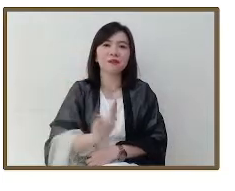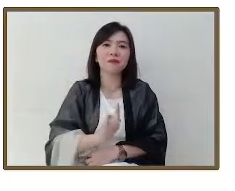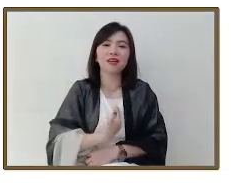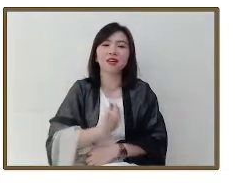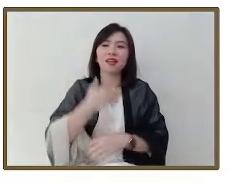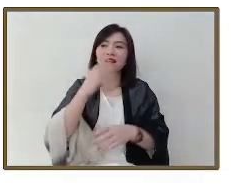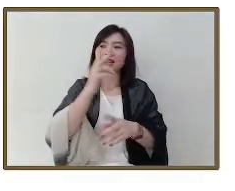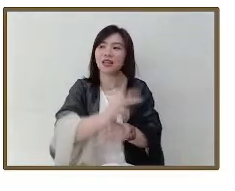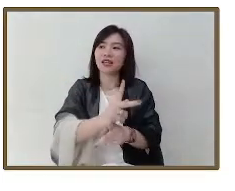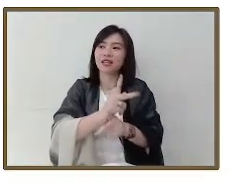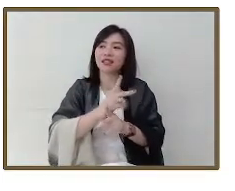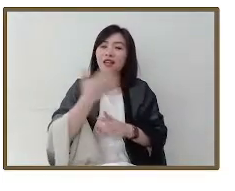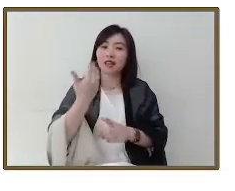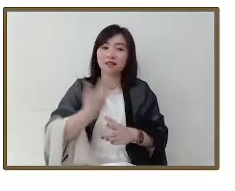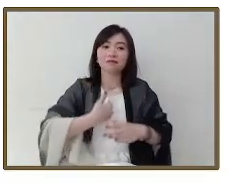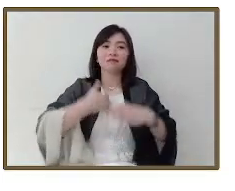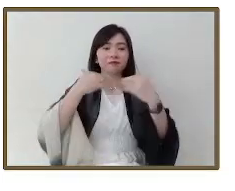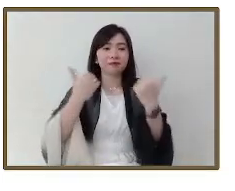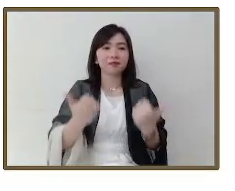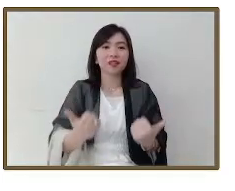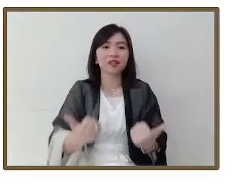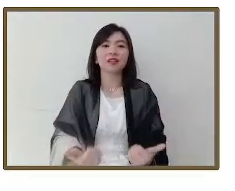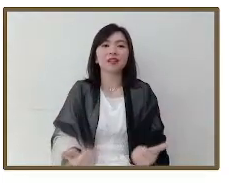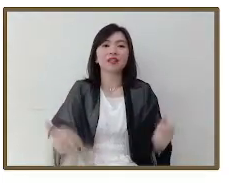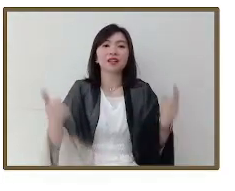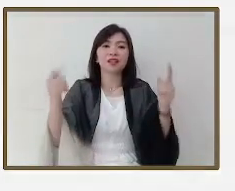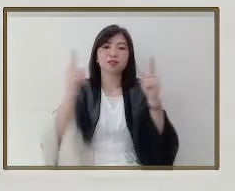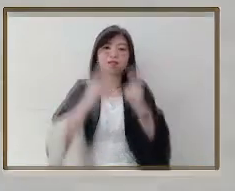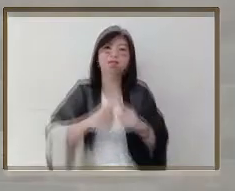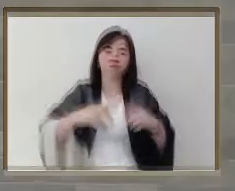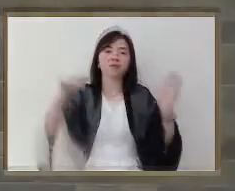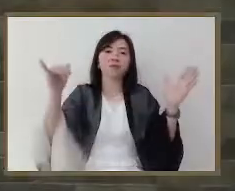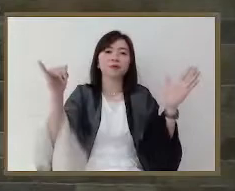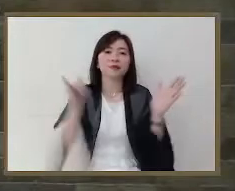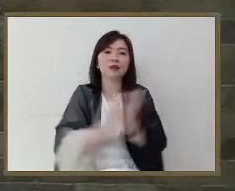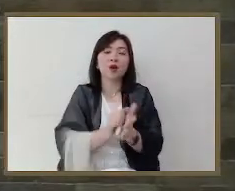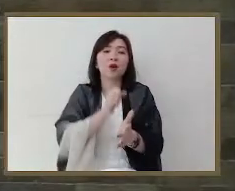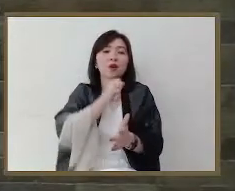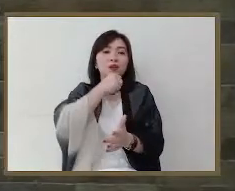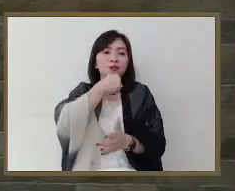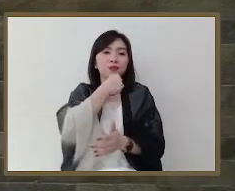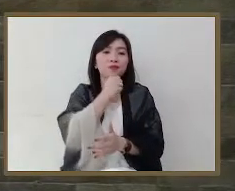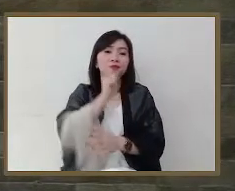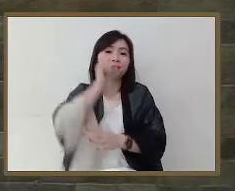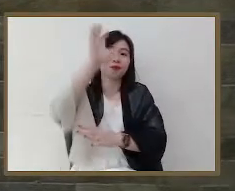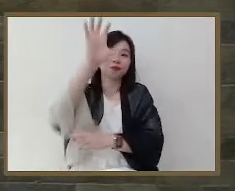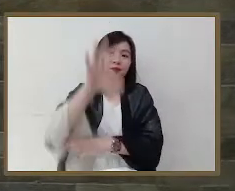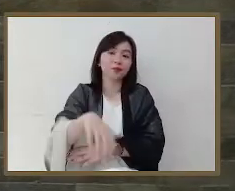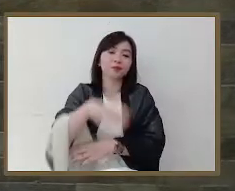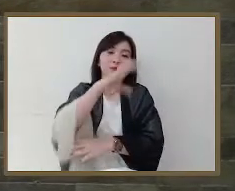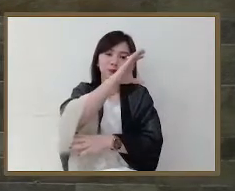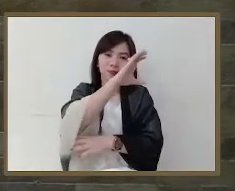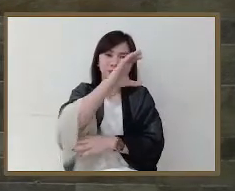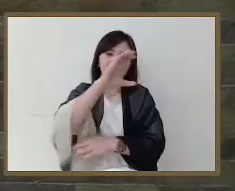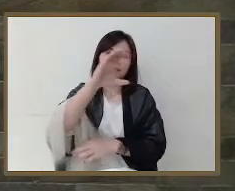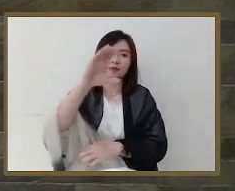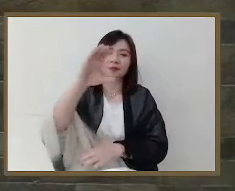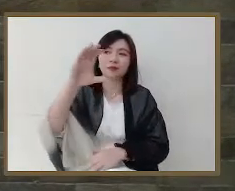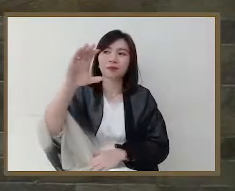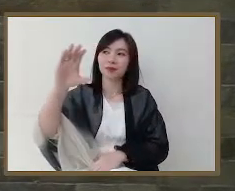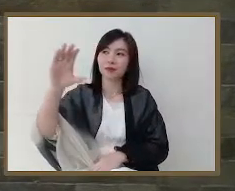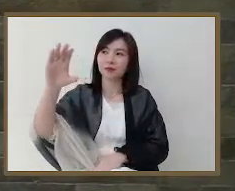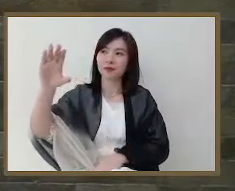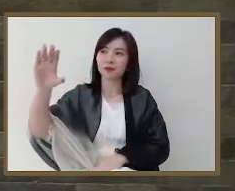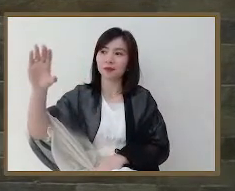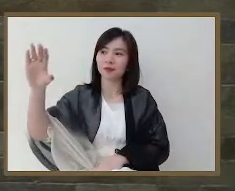for me. Take me back to the old rugged